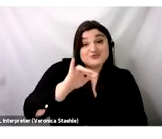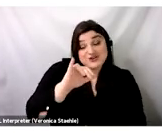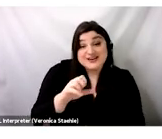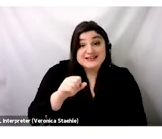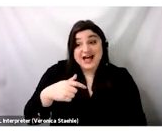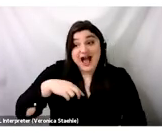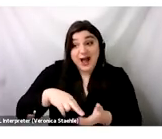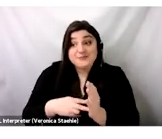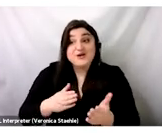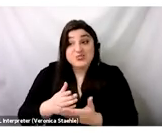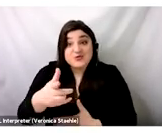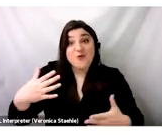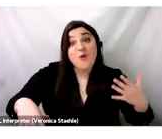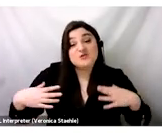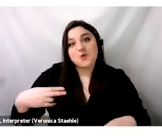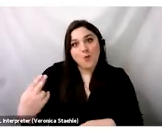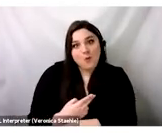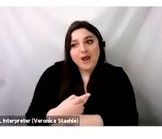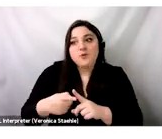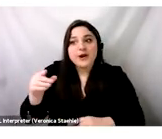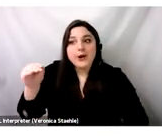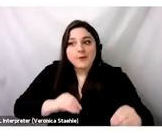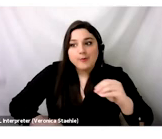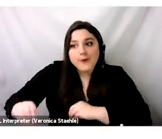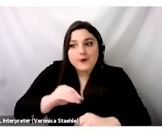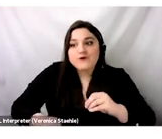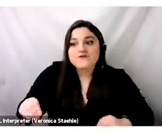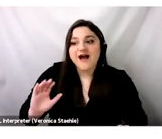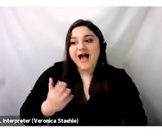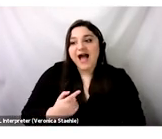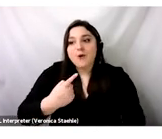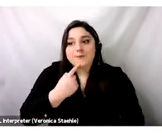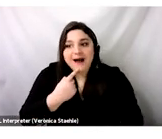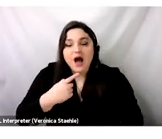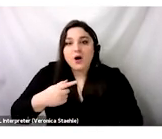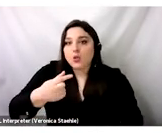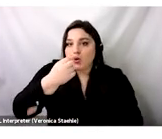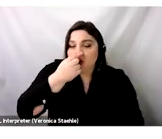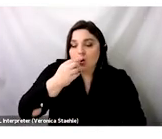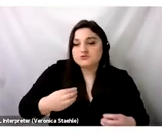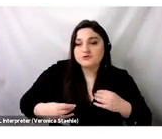shed through friction with the garment. So through our air pathways, our mouth, our nose,